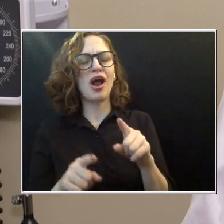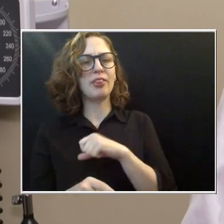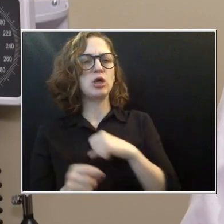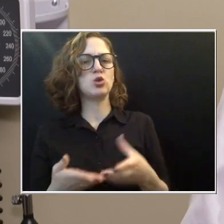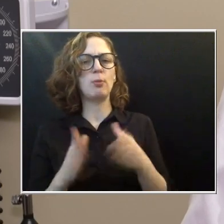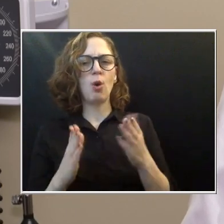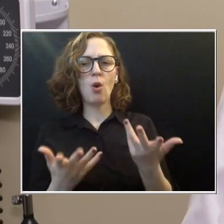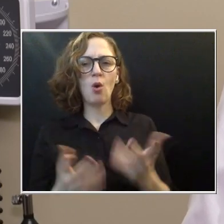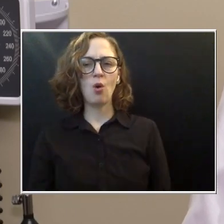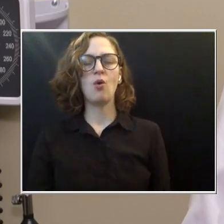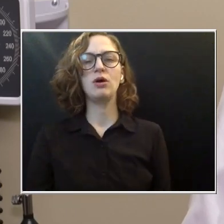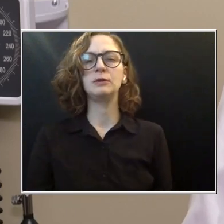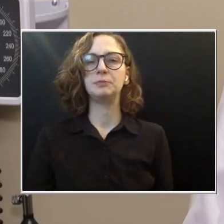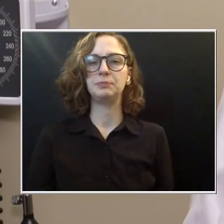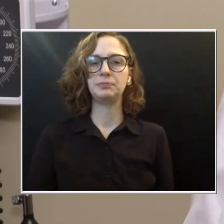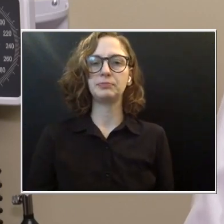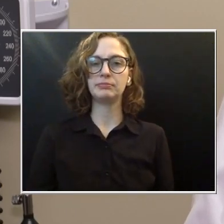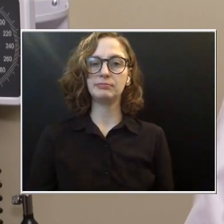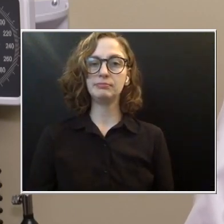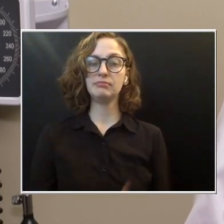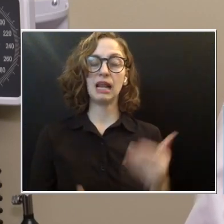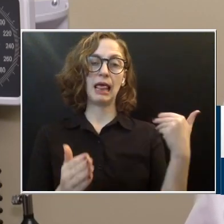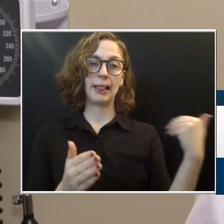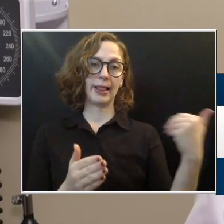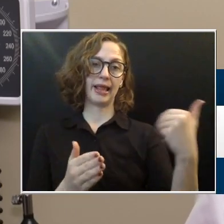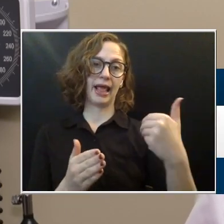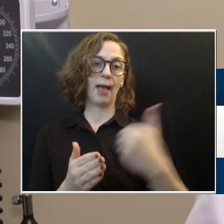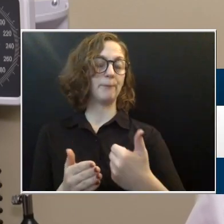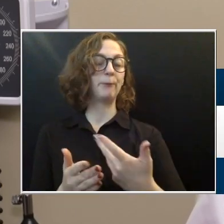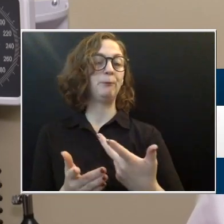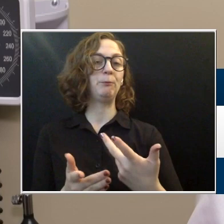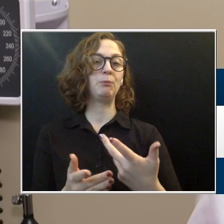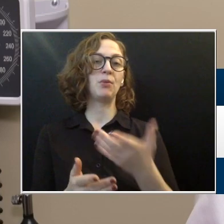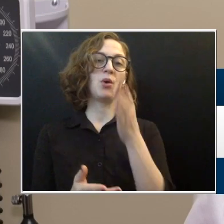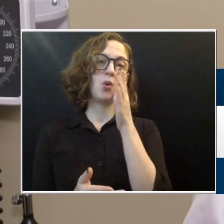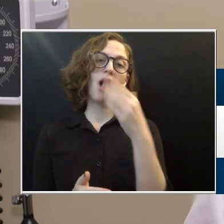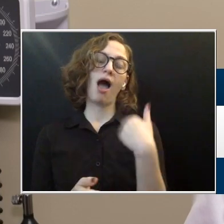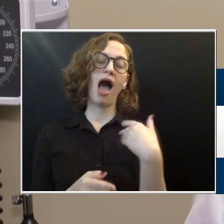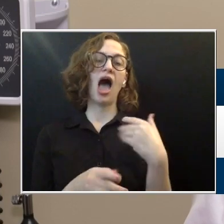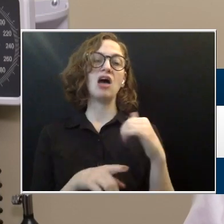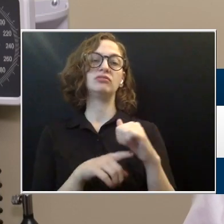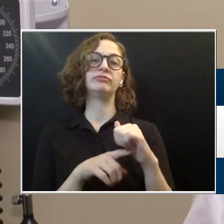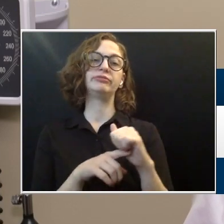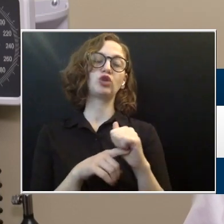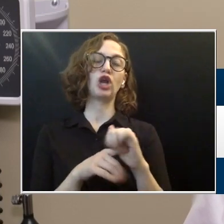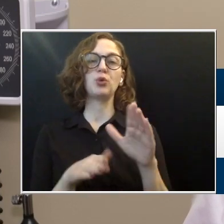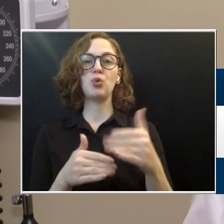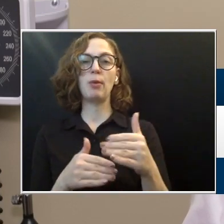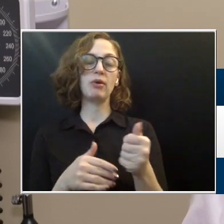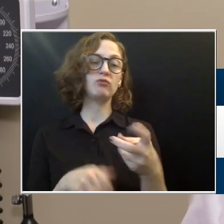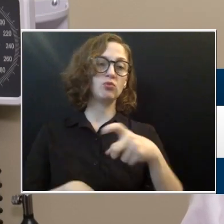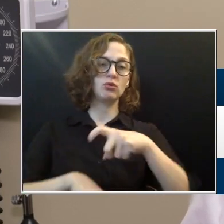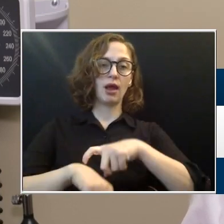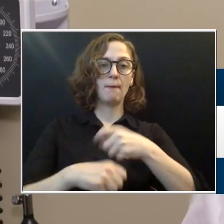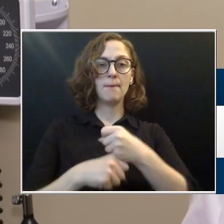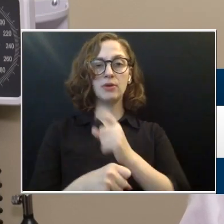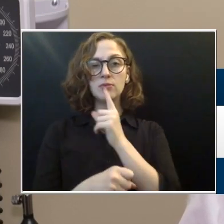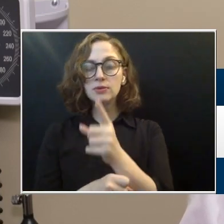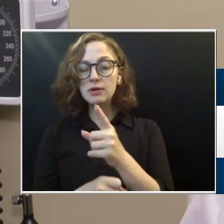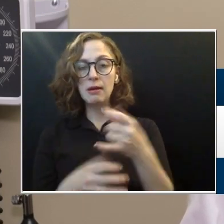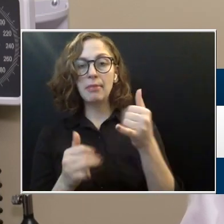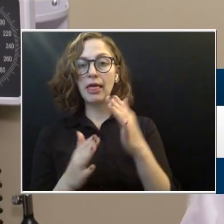Yeah, so leading up to the Super Bowl, we'll have training room a couple of times, trying to make sure that players who